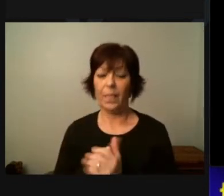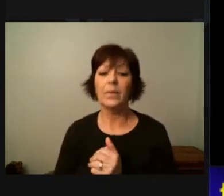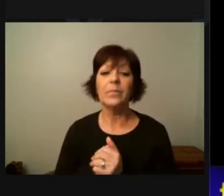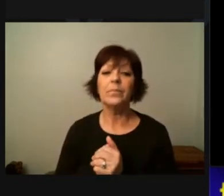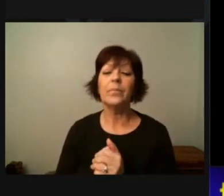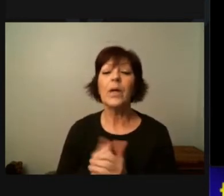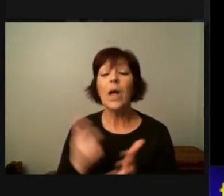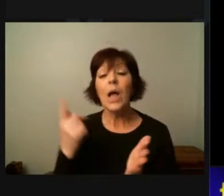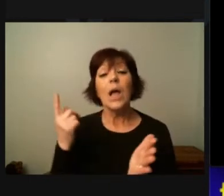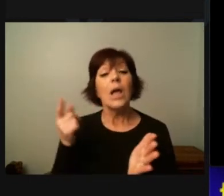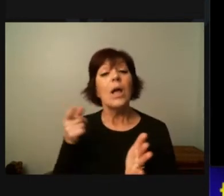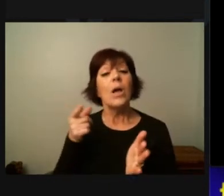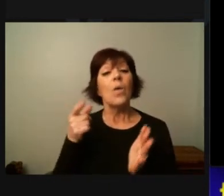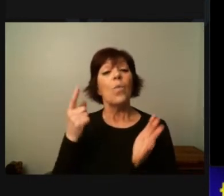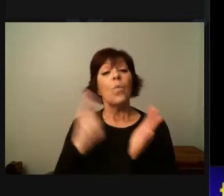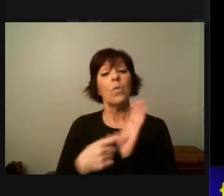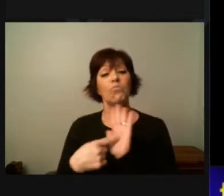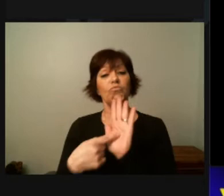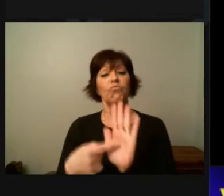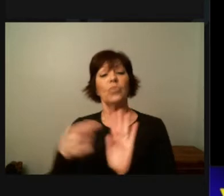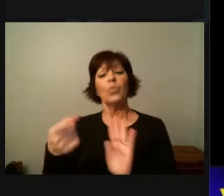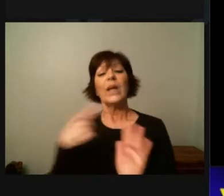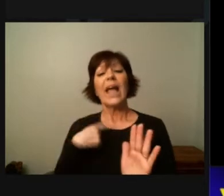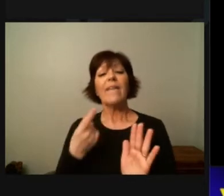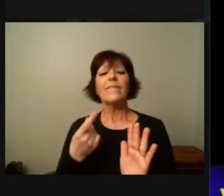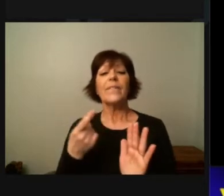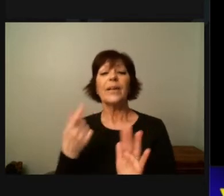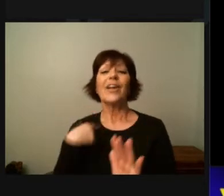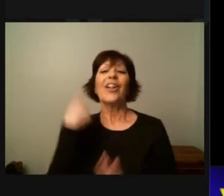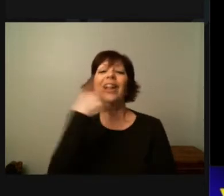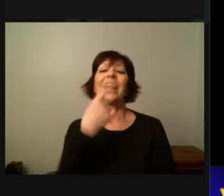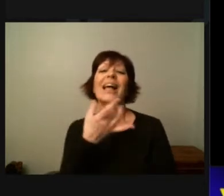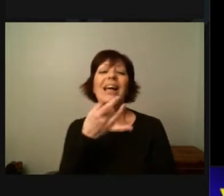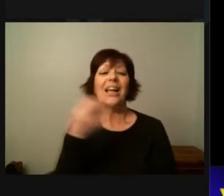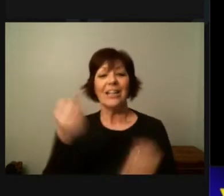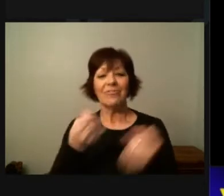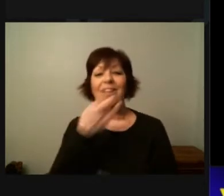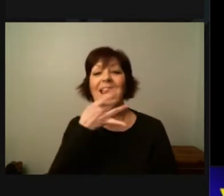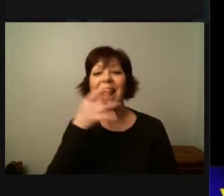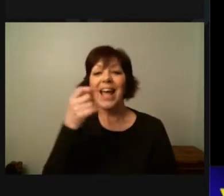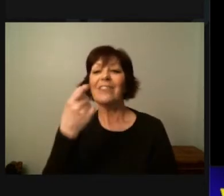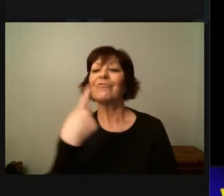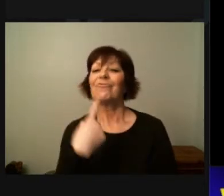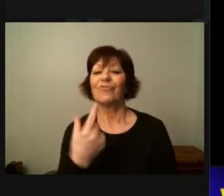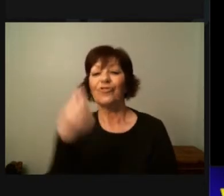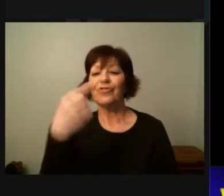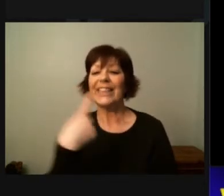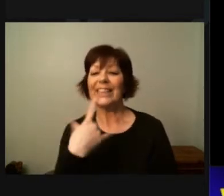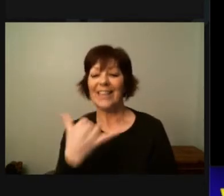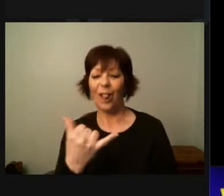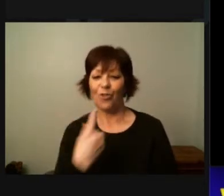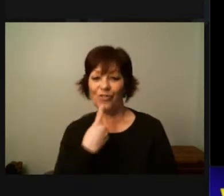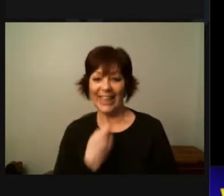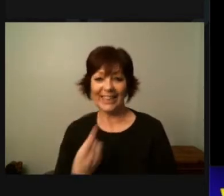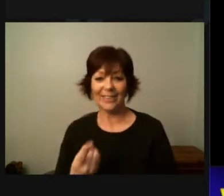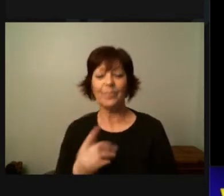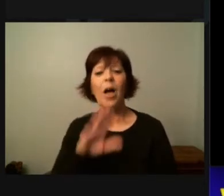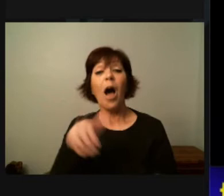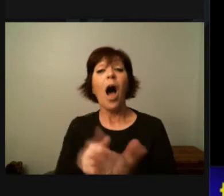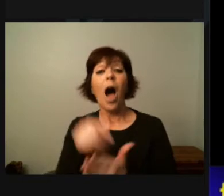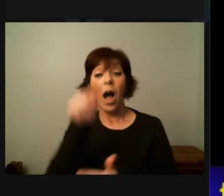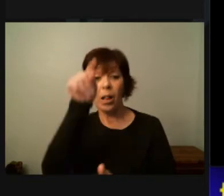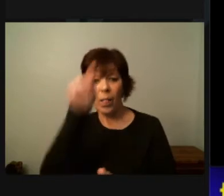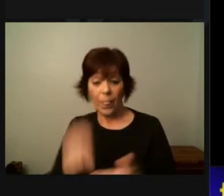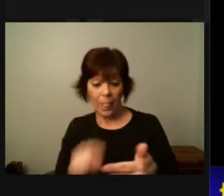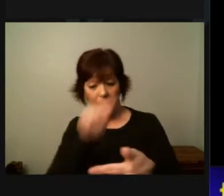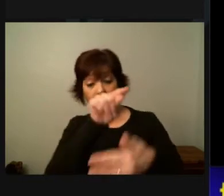sort of have up there is we have a traffic light up there. And all of those trustworthy websites that